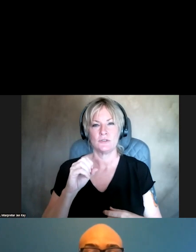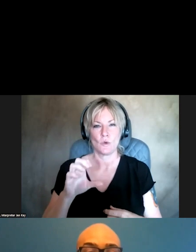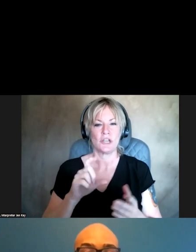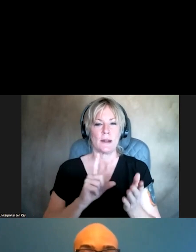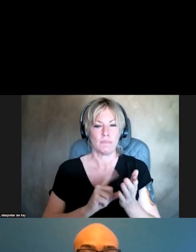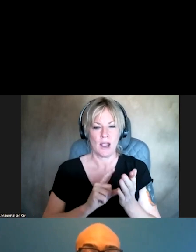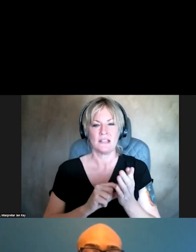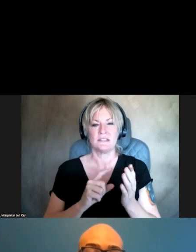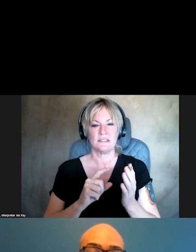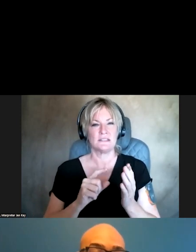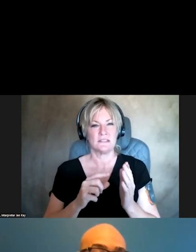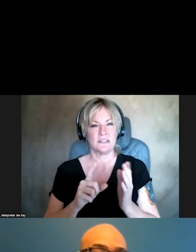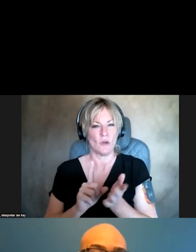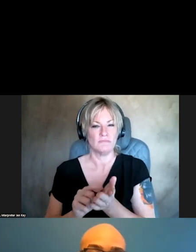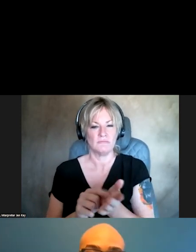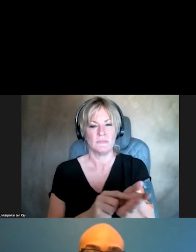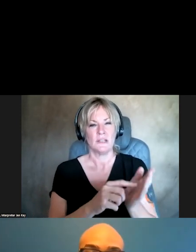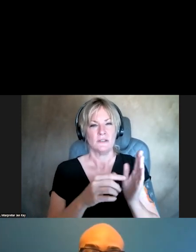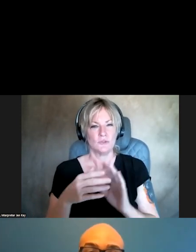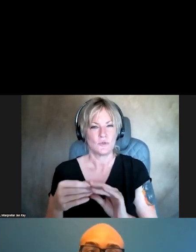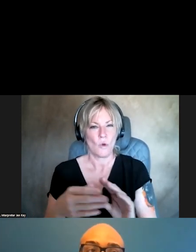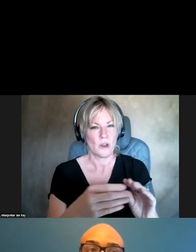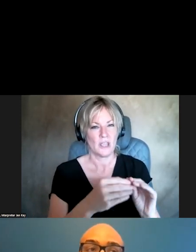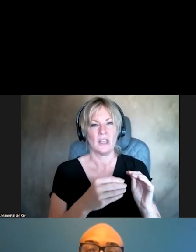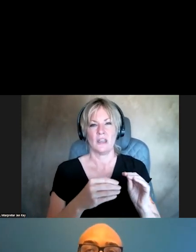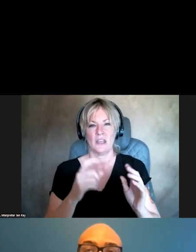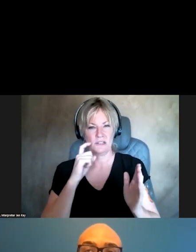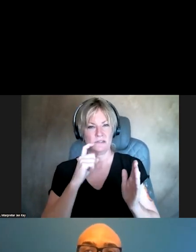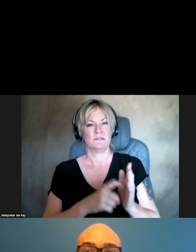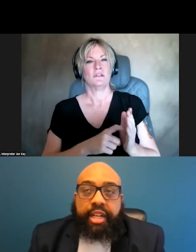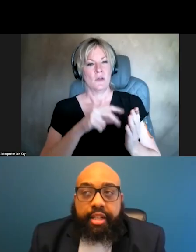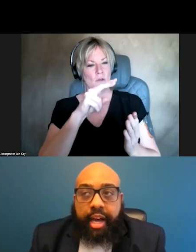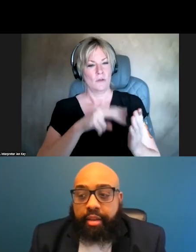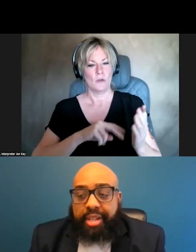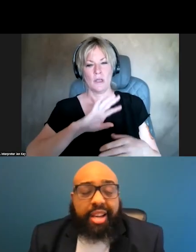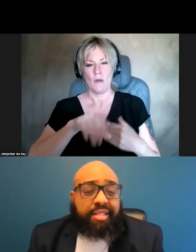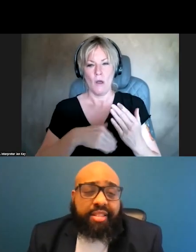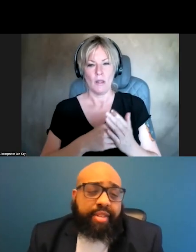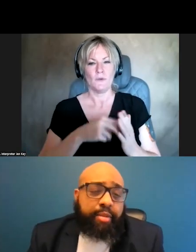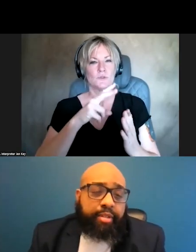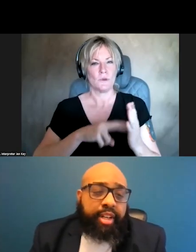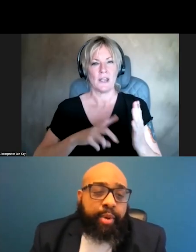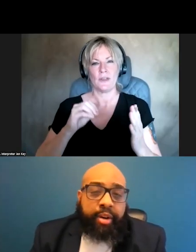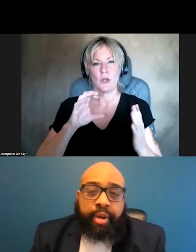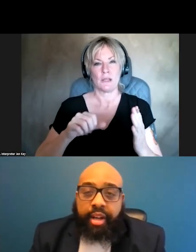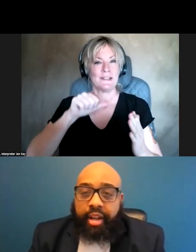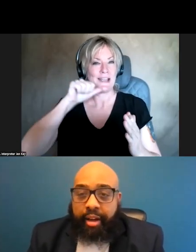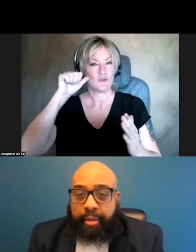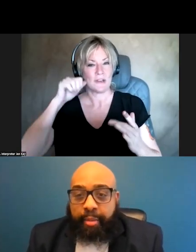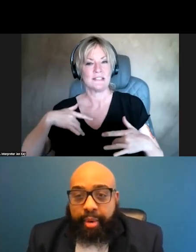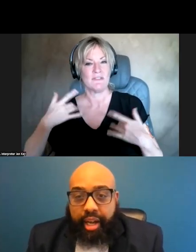gotten some traction. So definitely take a look at all of those, read the documents. Yesterday's event went really